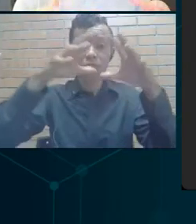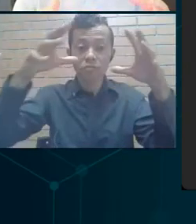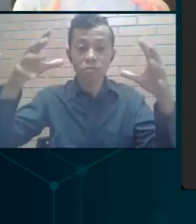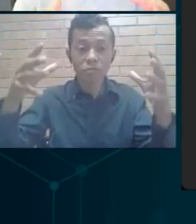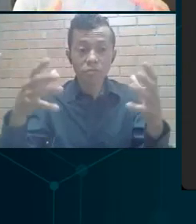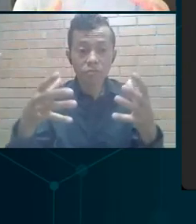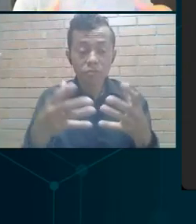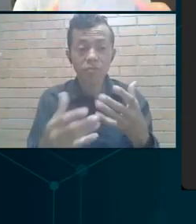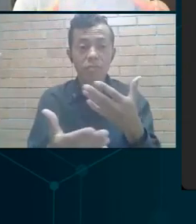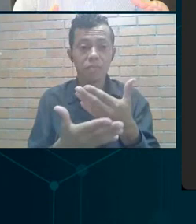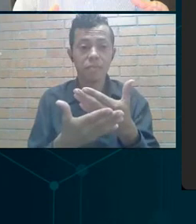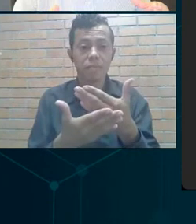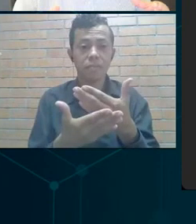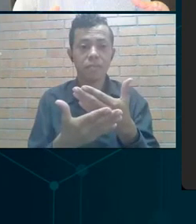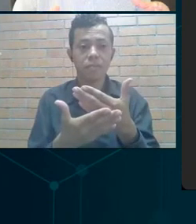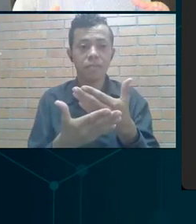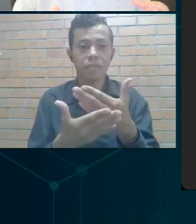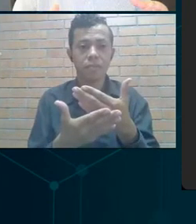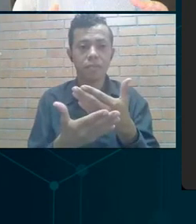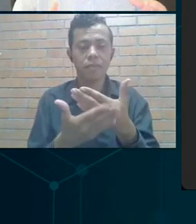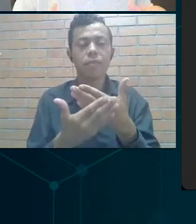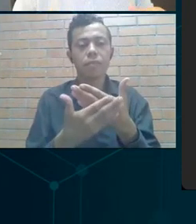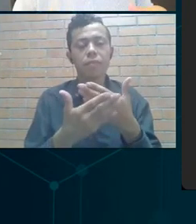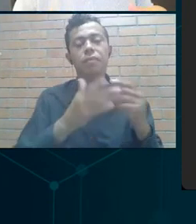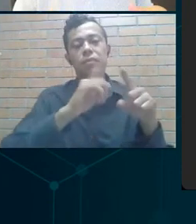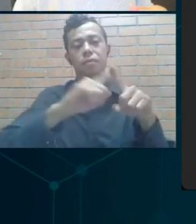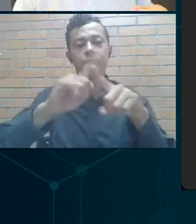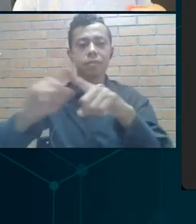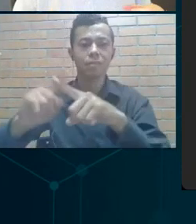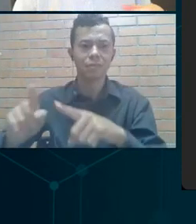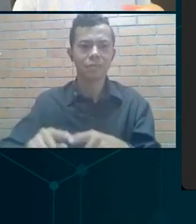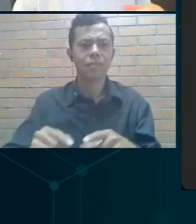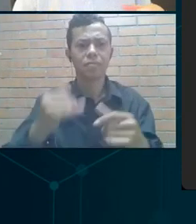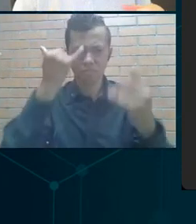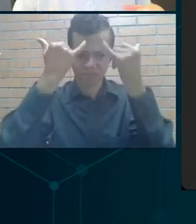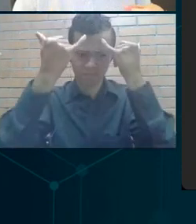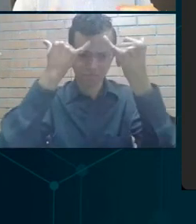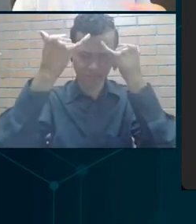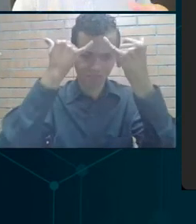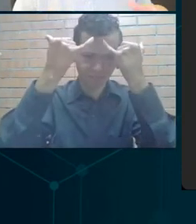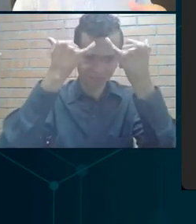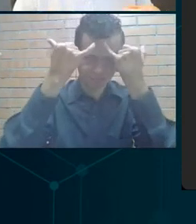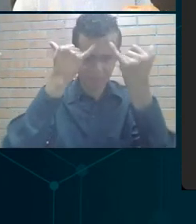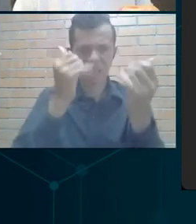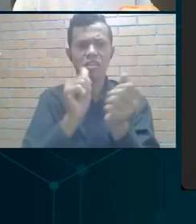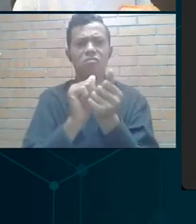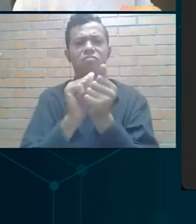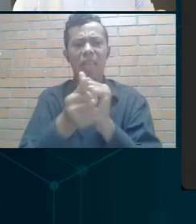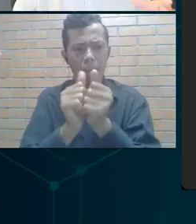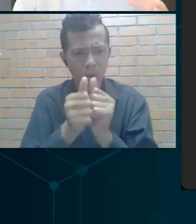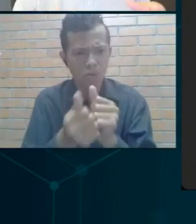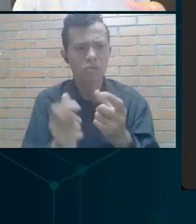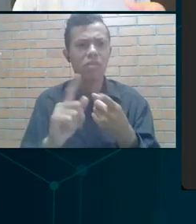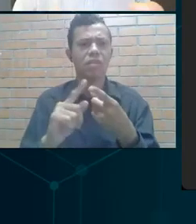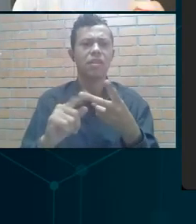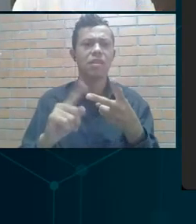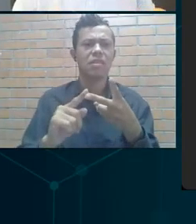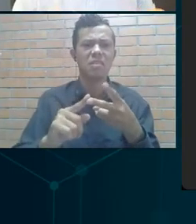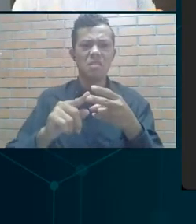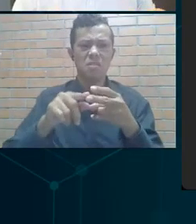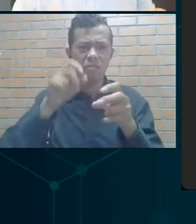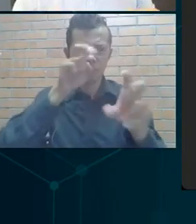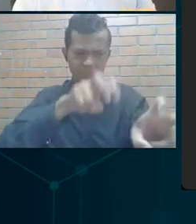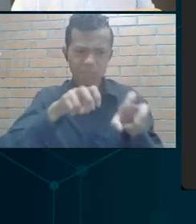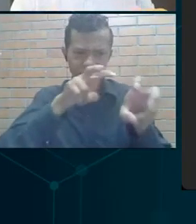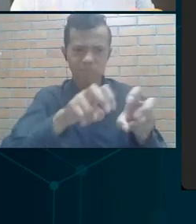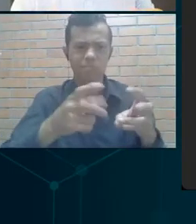of instrumentation in the world. You have it in sports, you have it in mining, you have it in transportation.